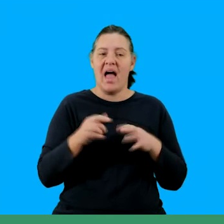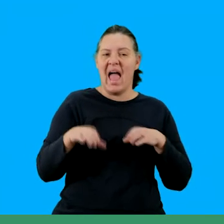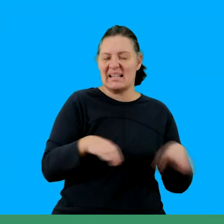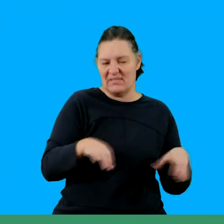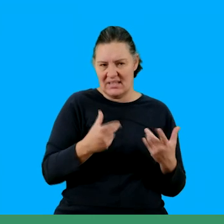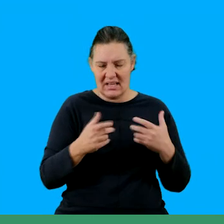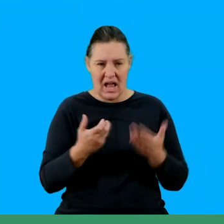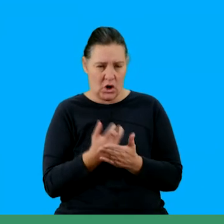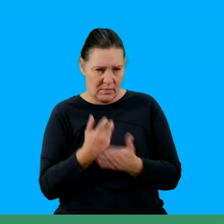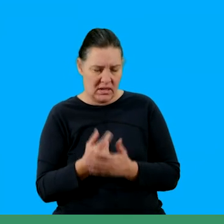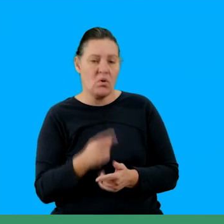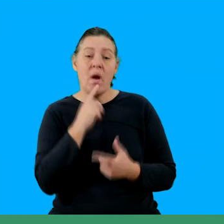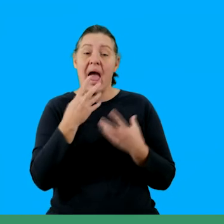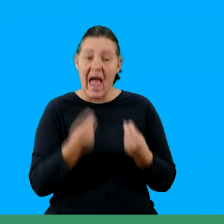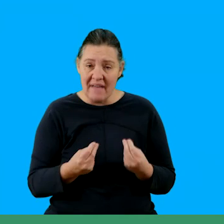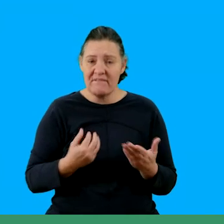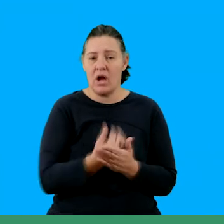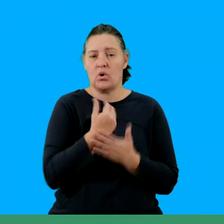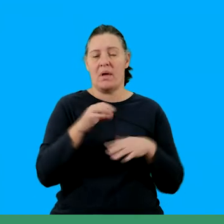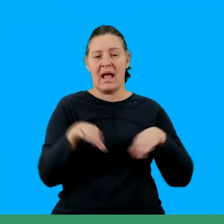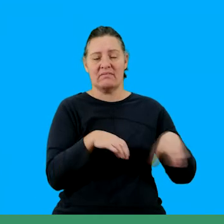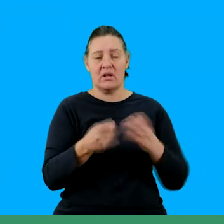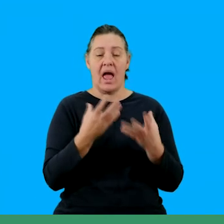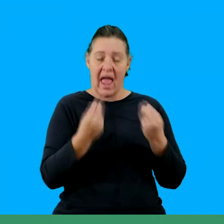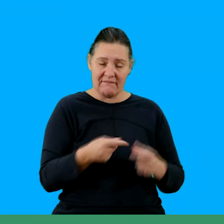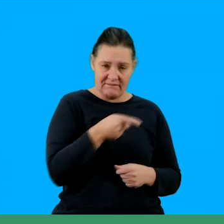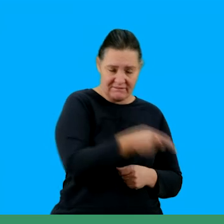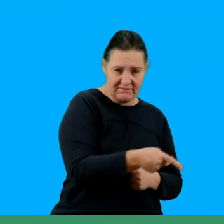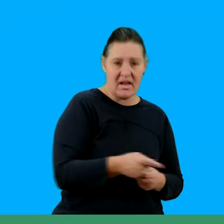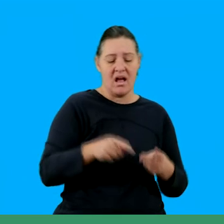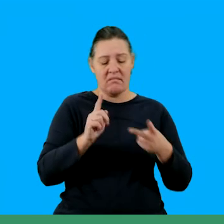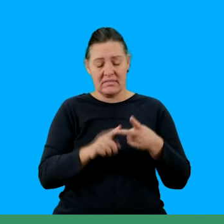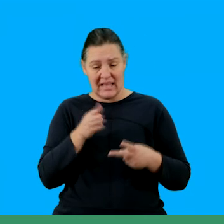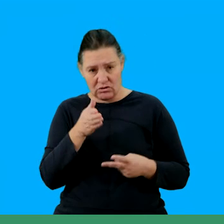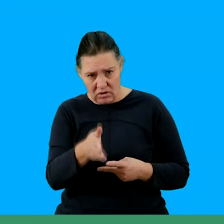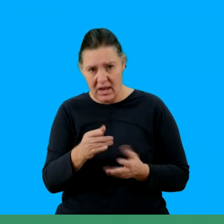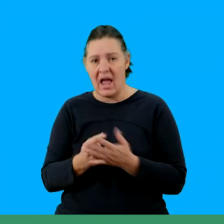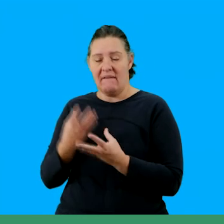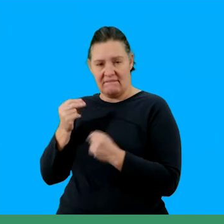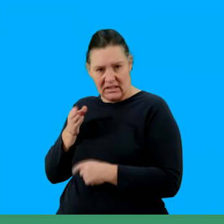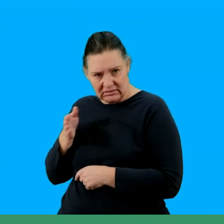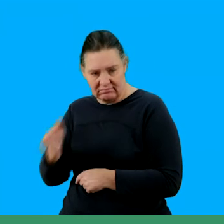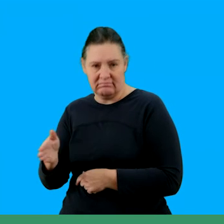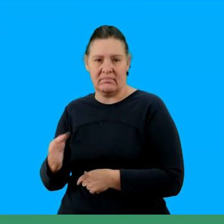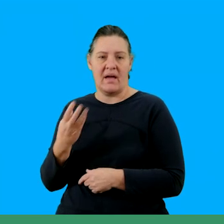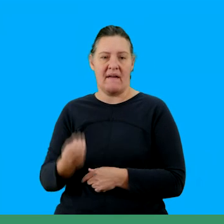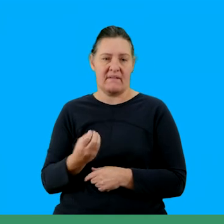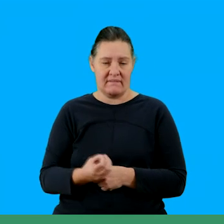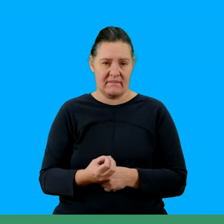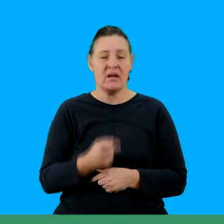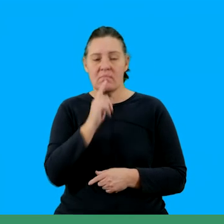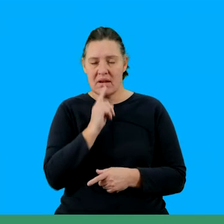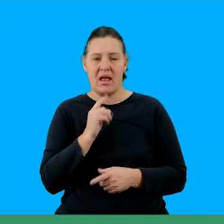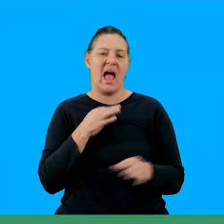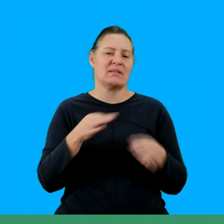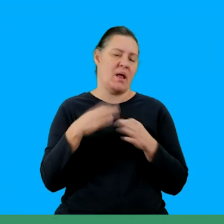economic activities. To say we have economic activities that happen in the primary, in the secondary, and in the tertiary. And we're going to outline